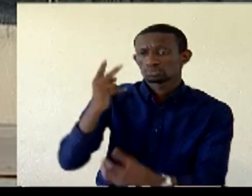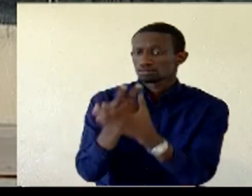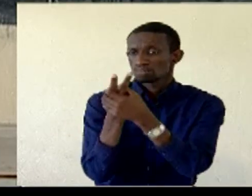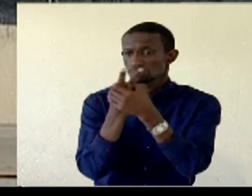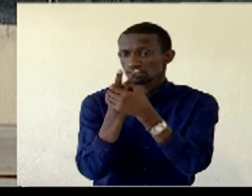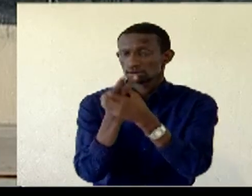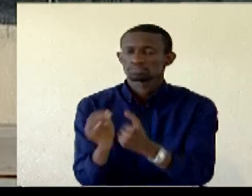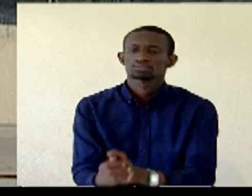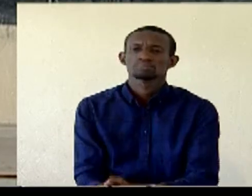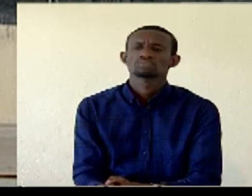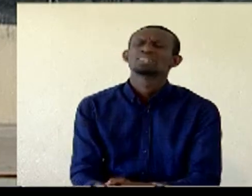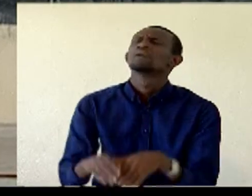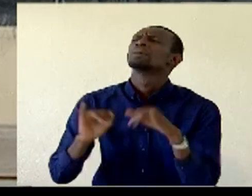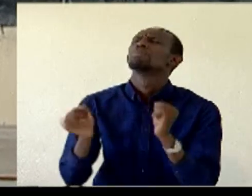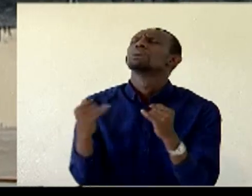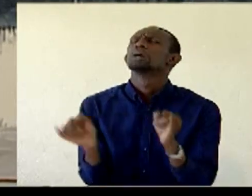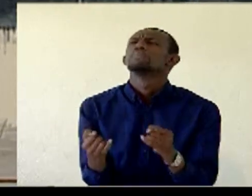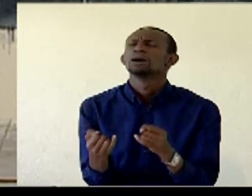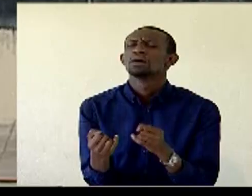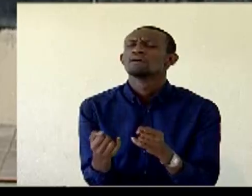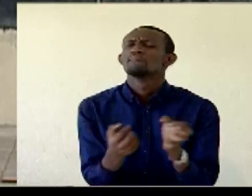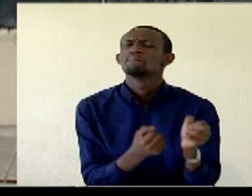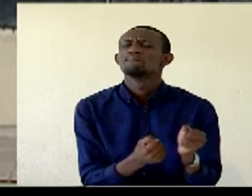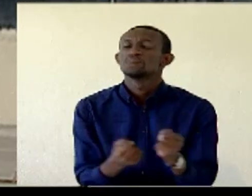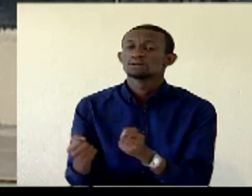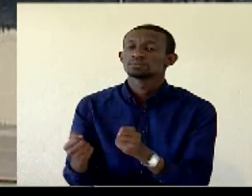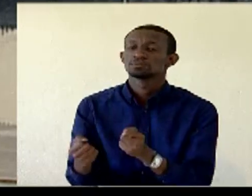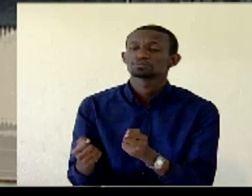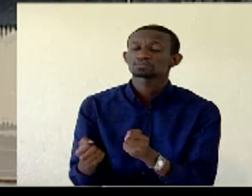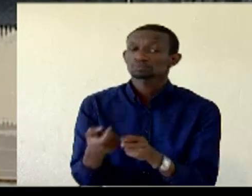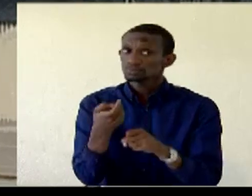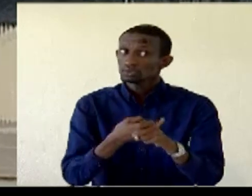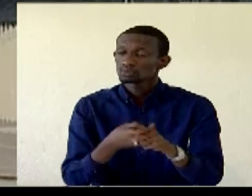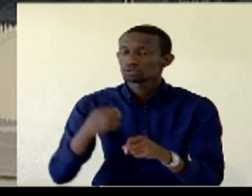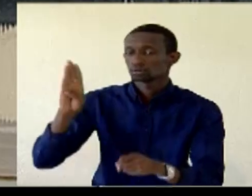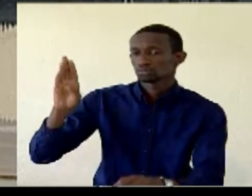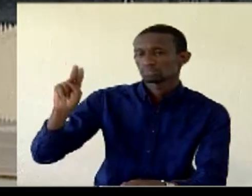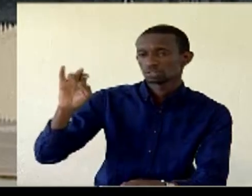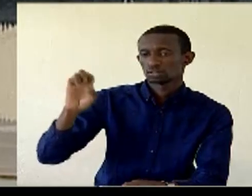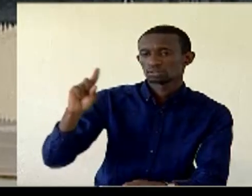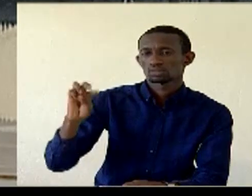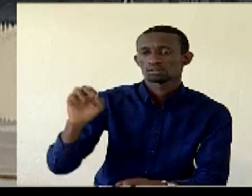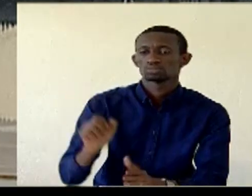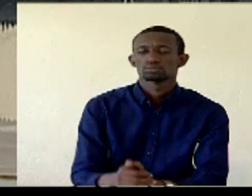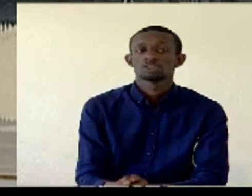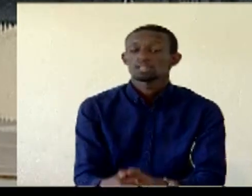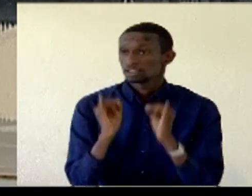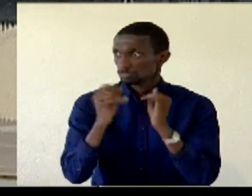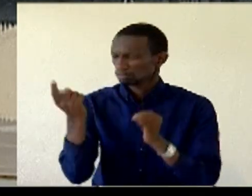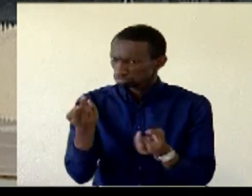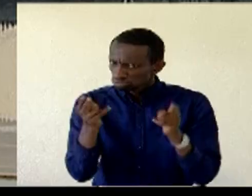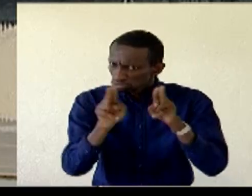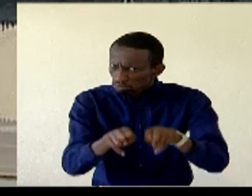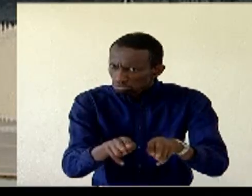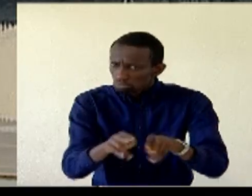overlapping, they tend to move into the benzene ring. And then when that happens, then